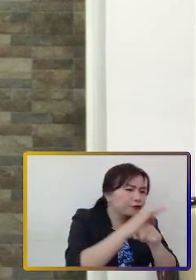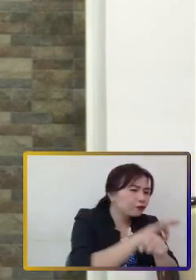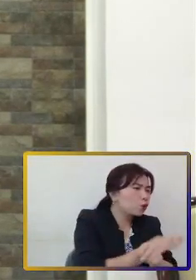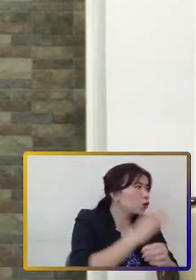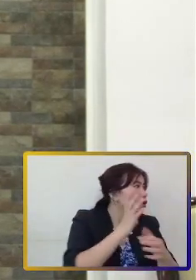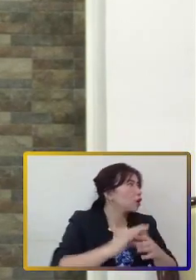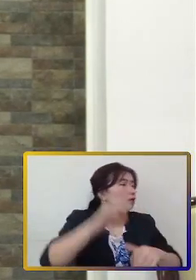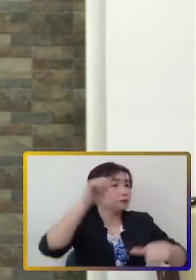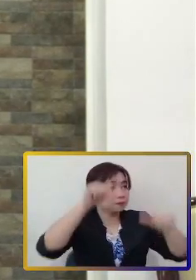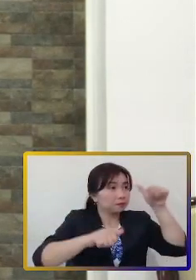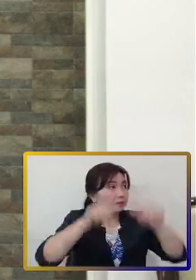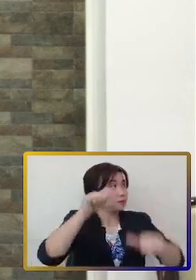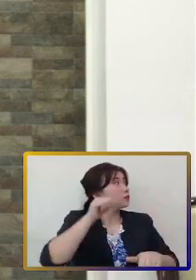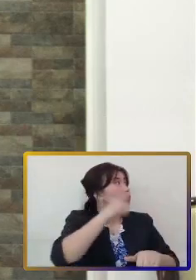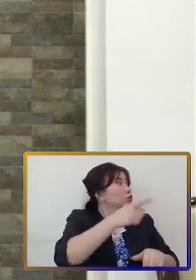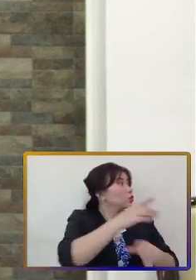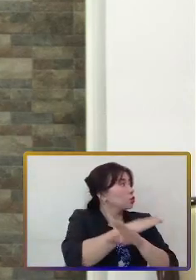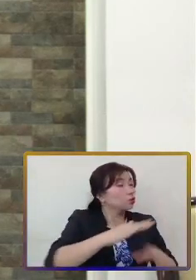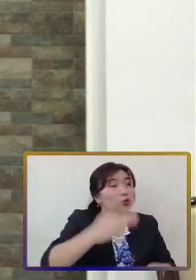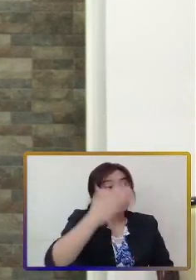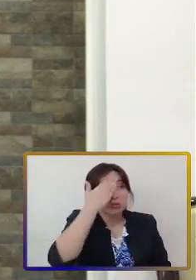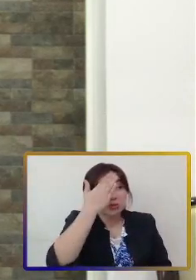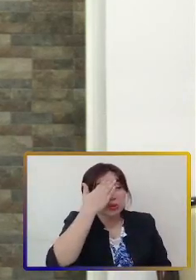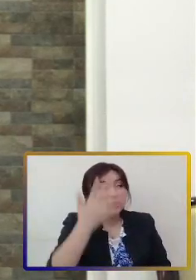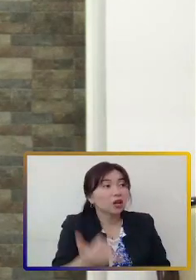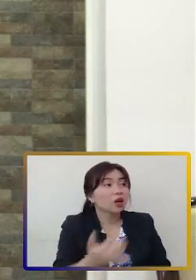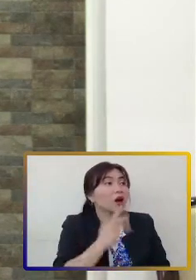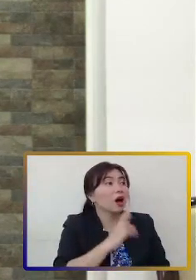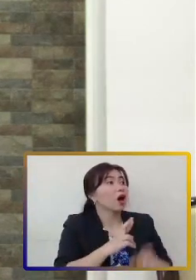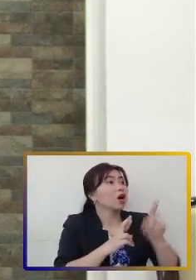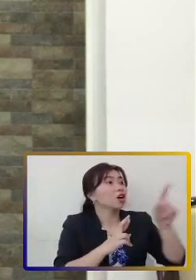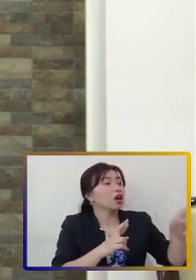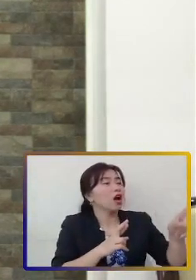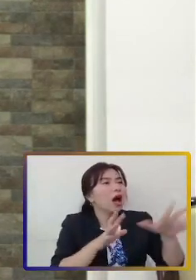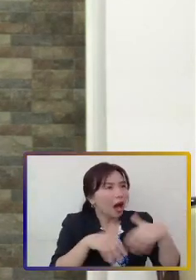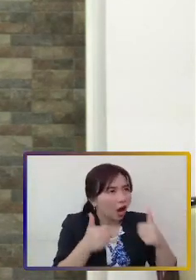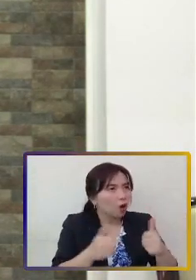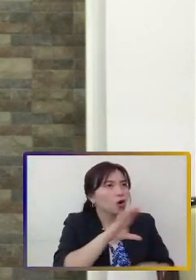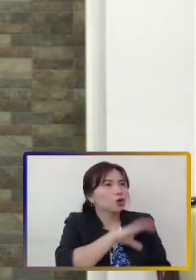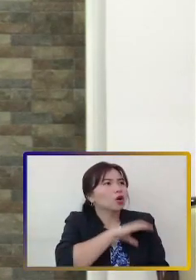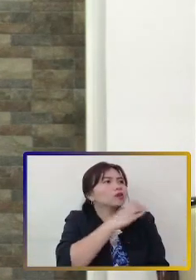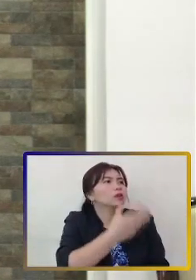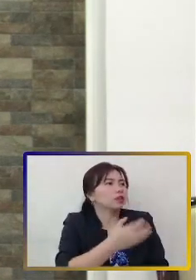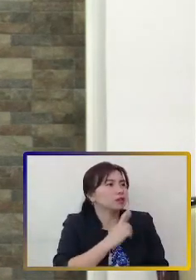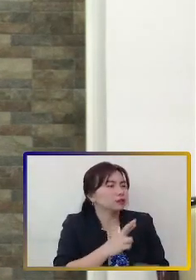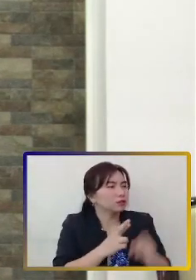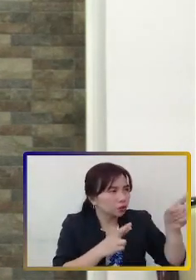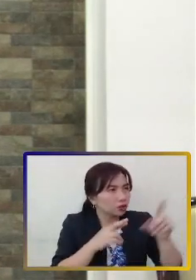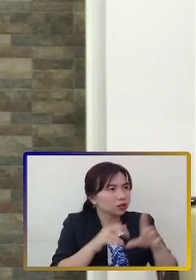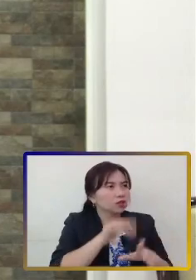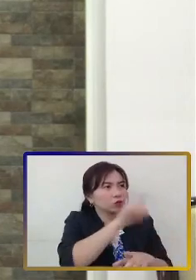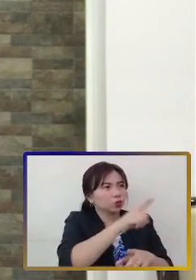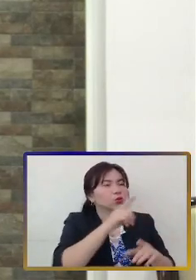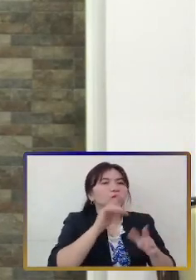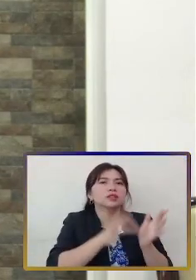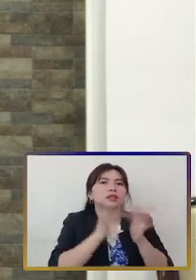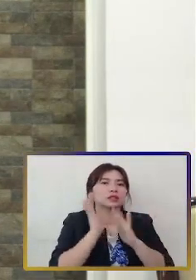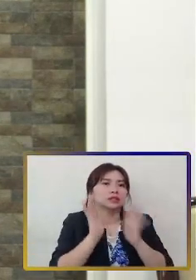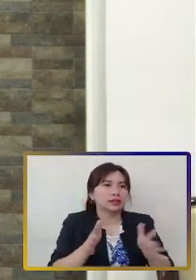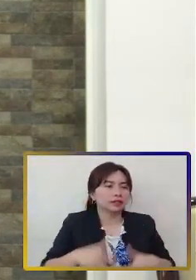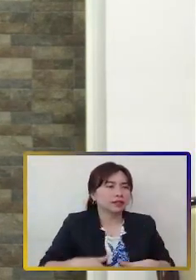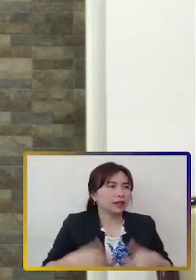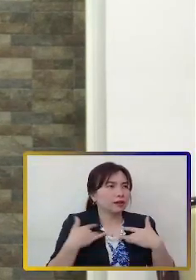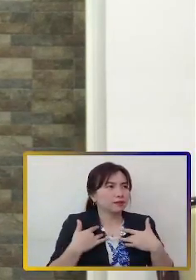kung sino pwede mong pagkatiwalaan how confident are you with your Christian life Pren if we will just